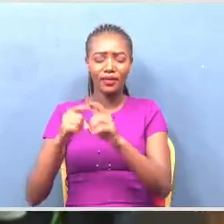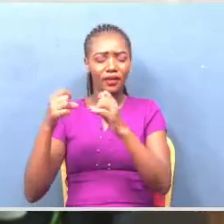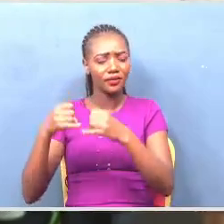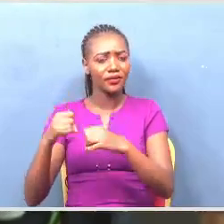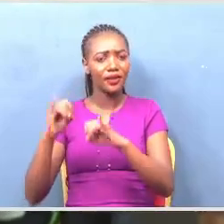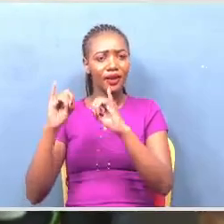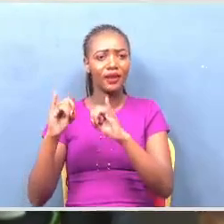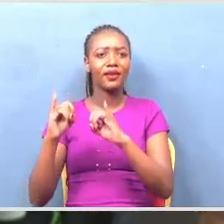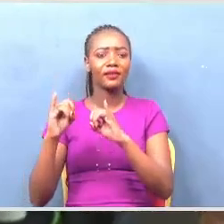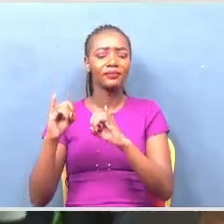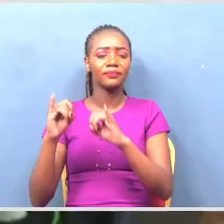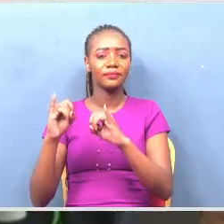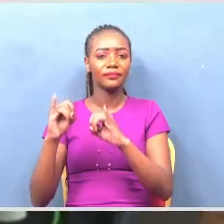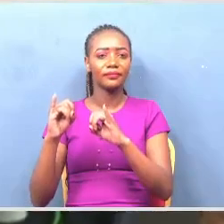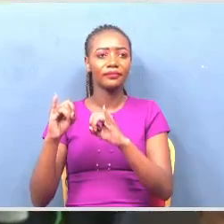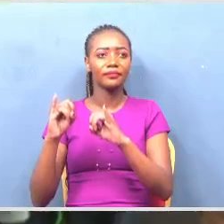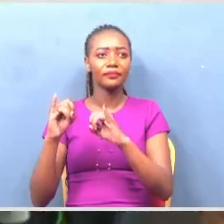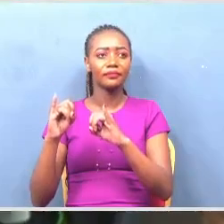the many